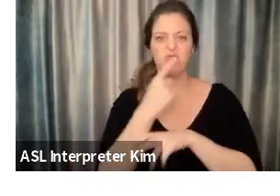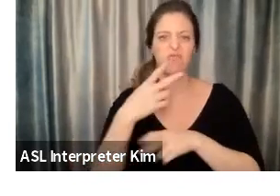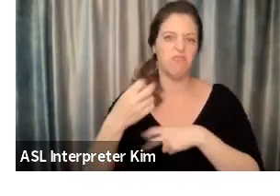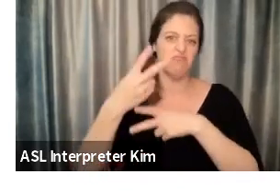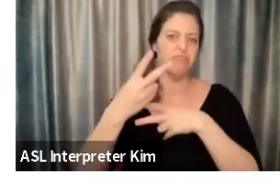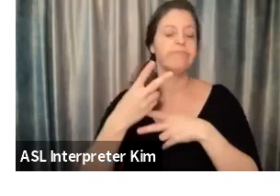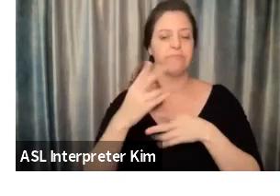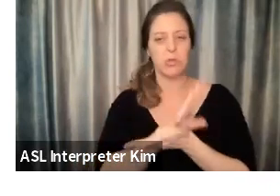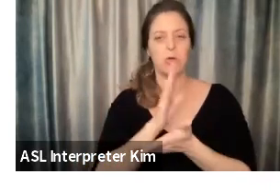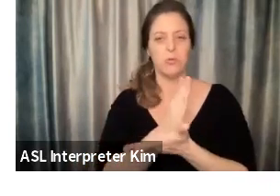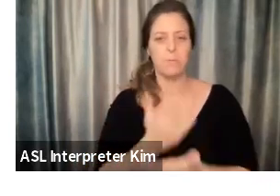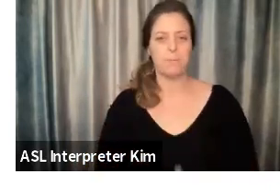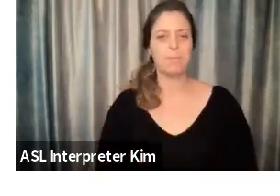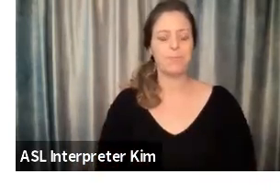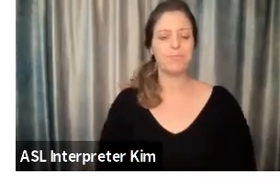well.